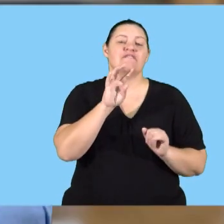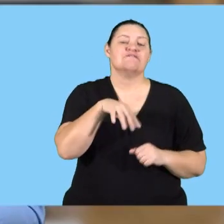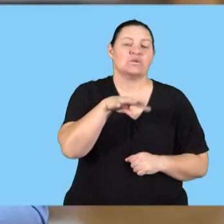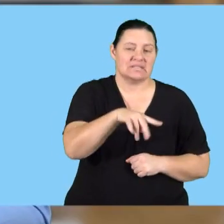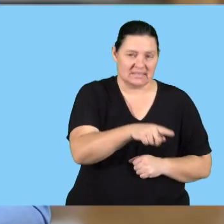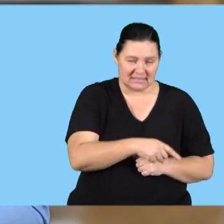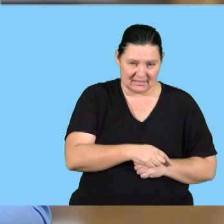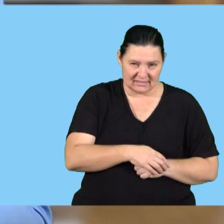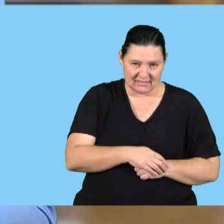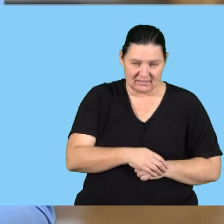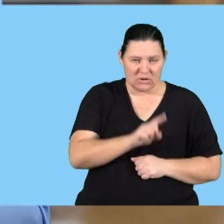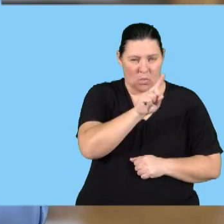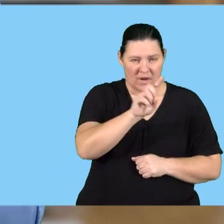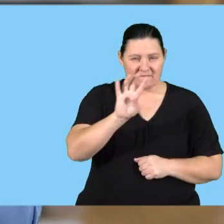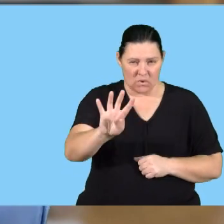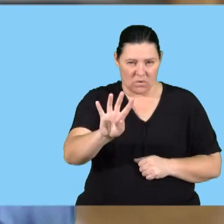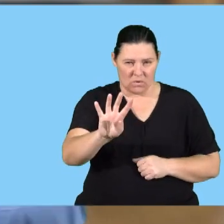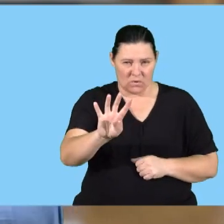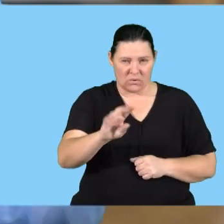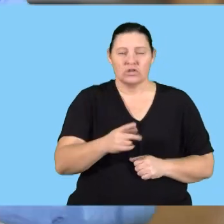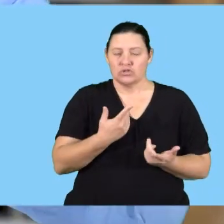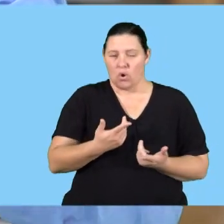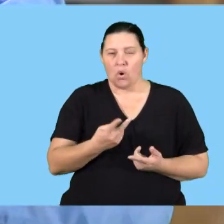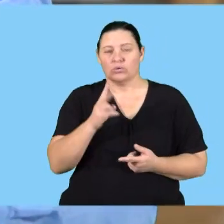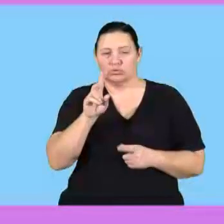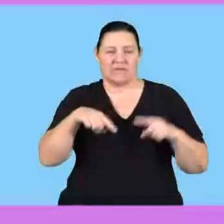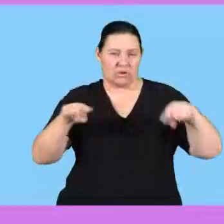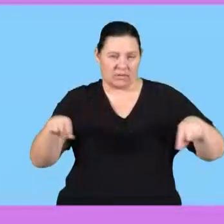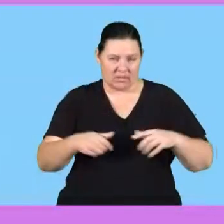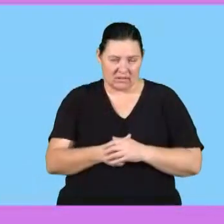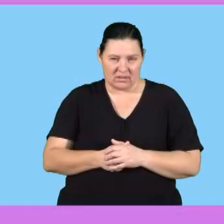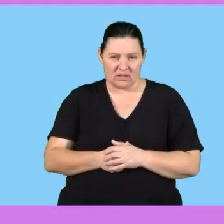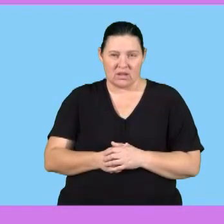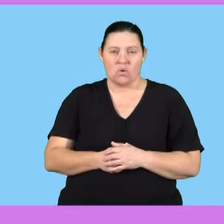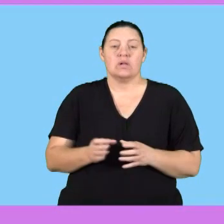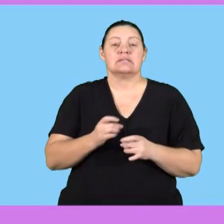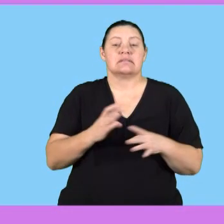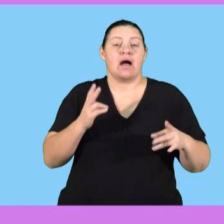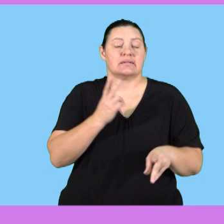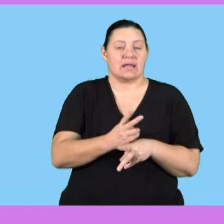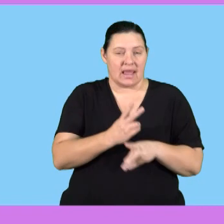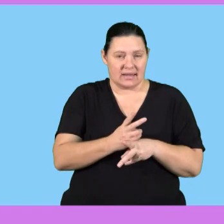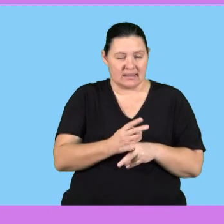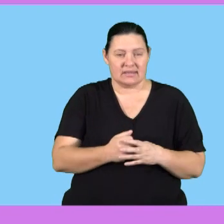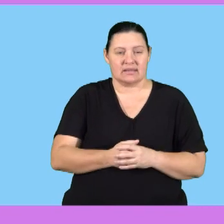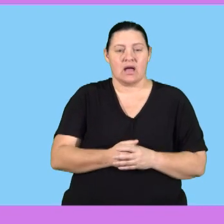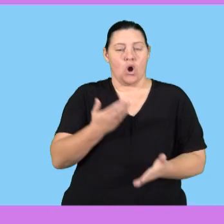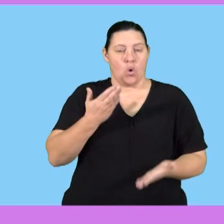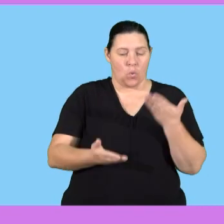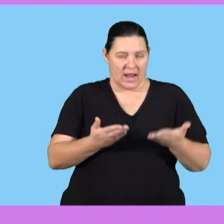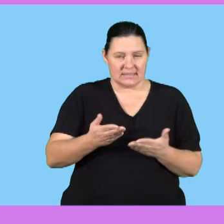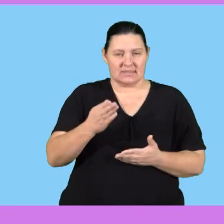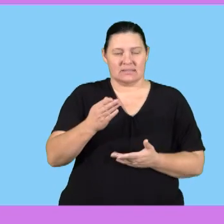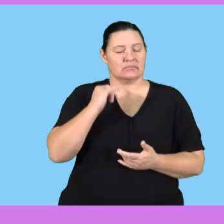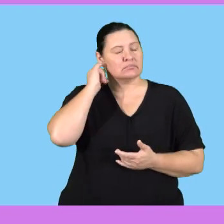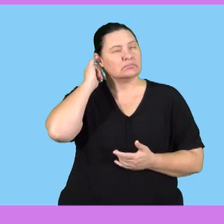the age of 14 years, right? So that's our two variables, right? So therefore, I'll start, again, it's